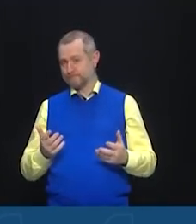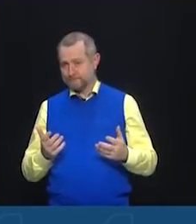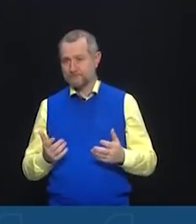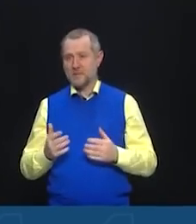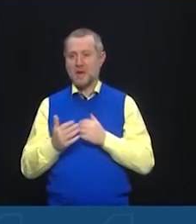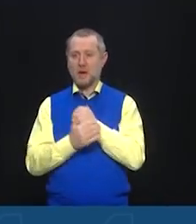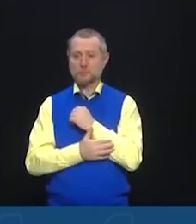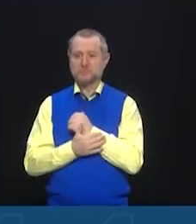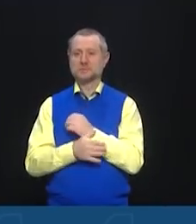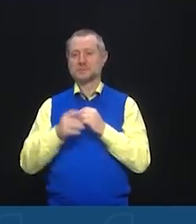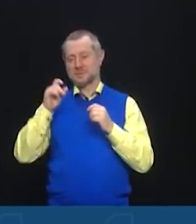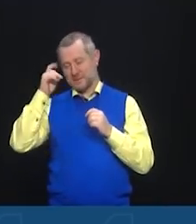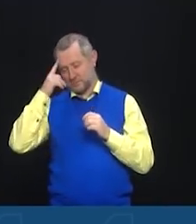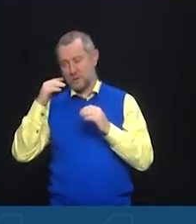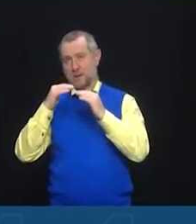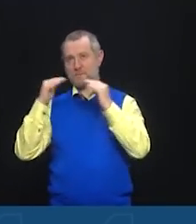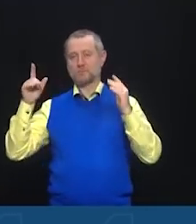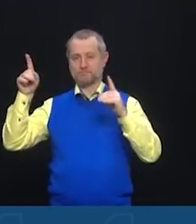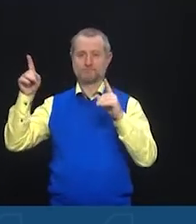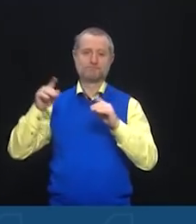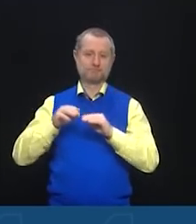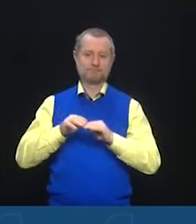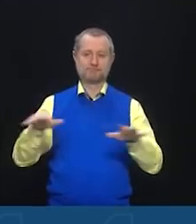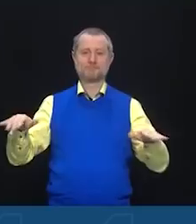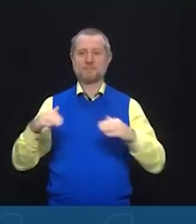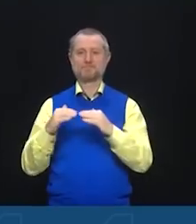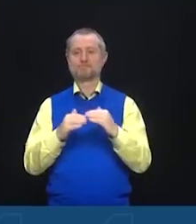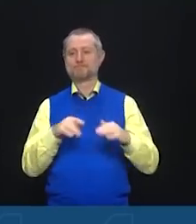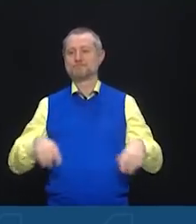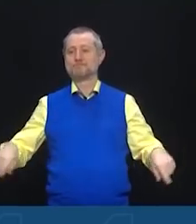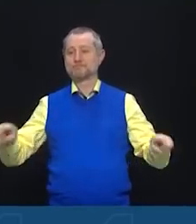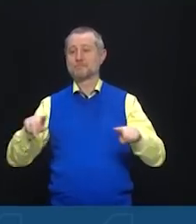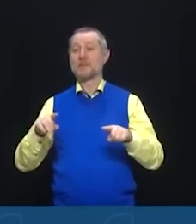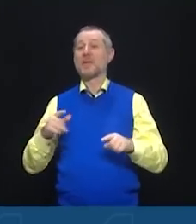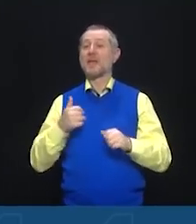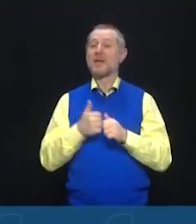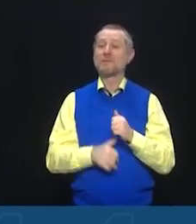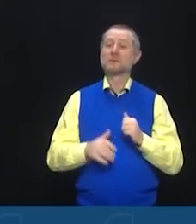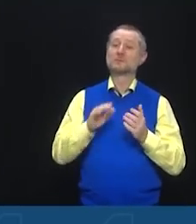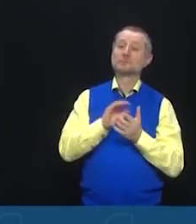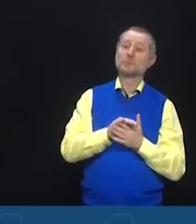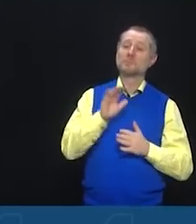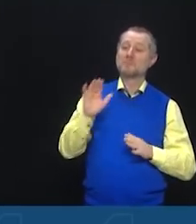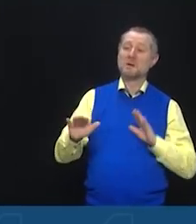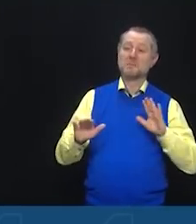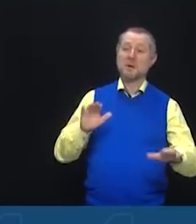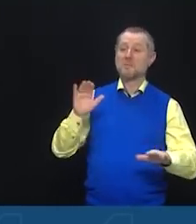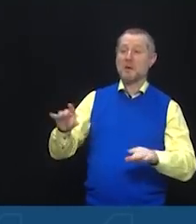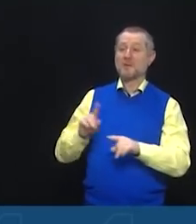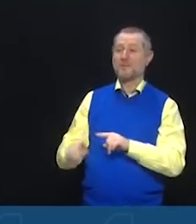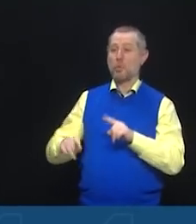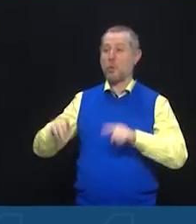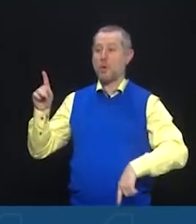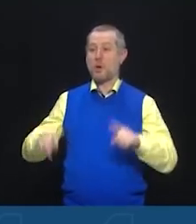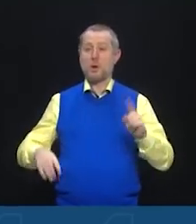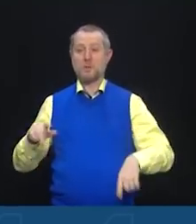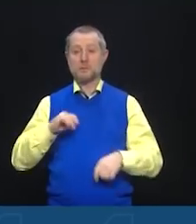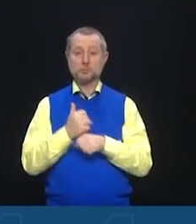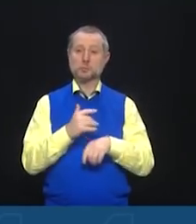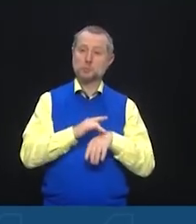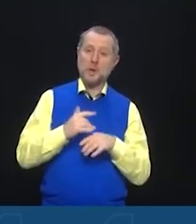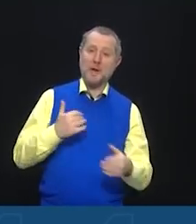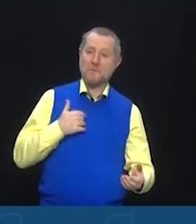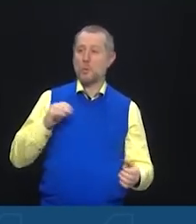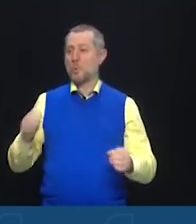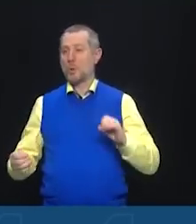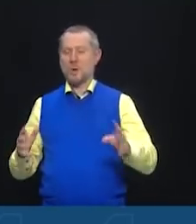county government level, but they shouldn't vary by school according to the resources that school has. It's an equity